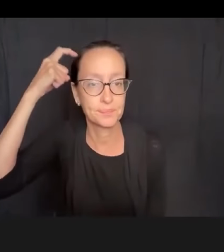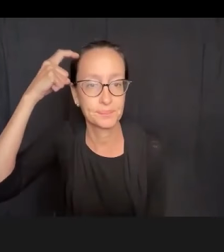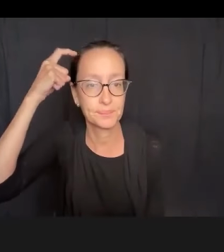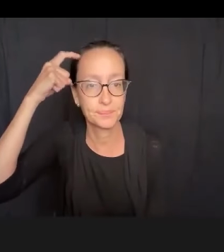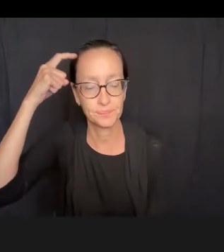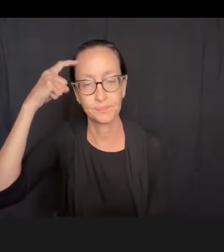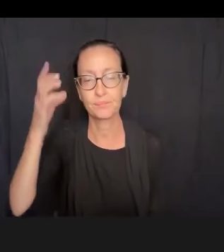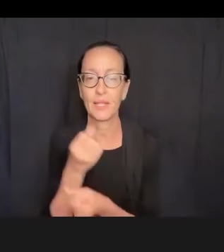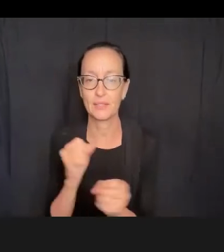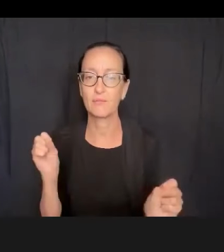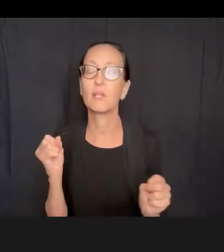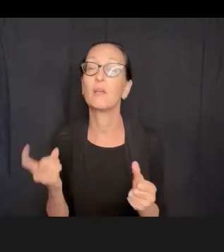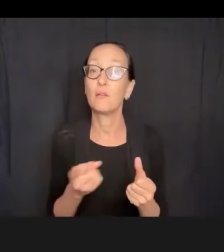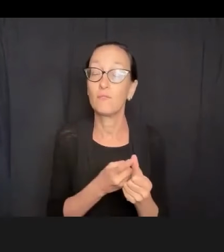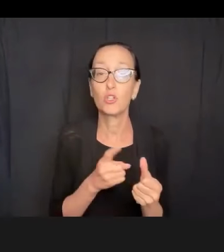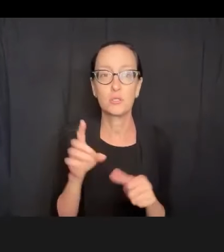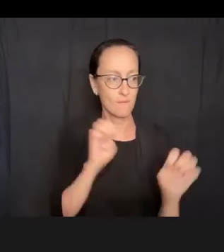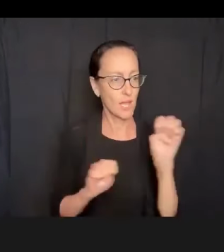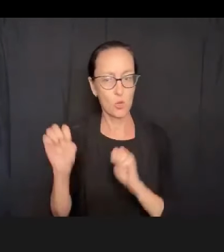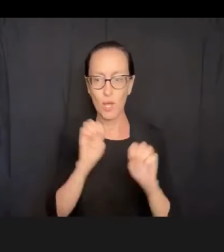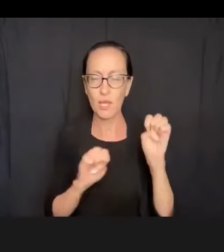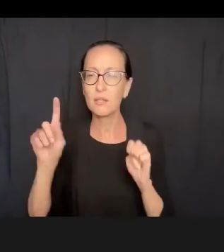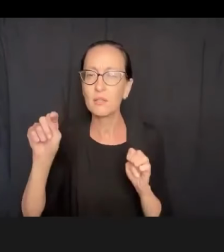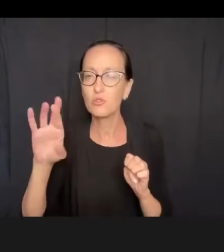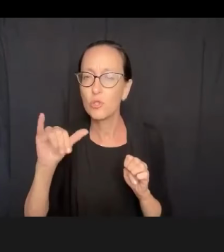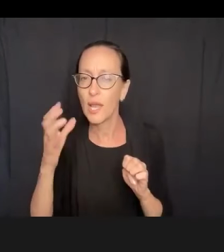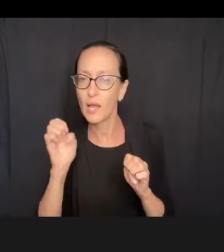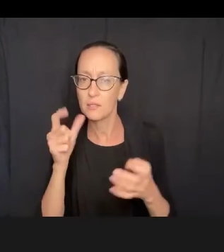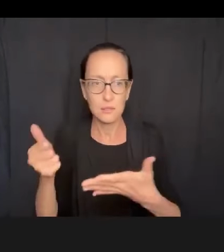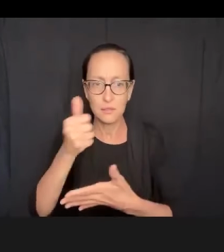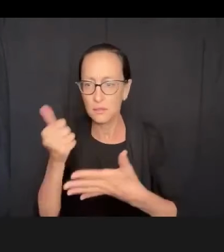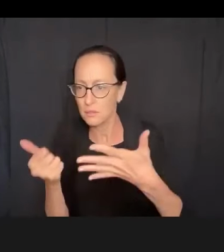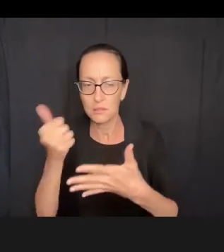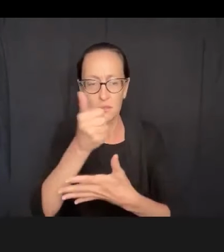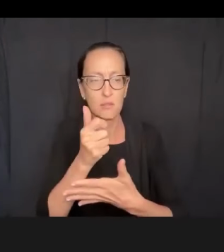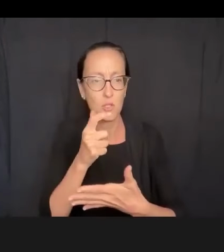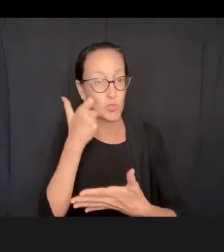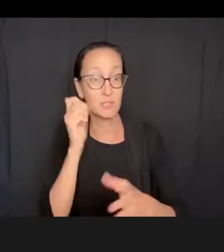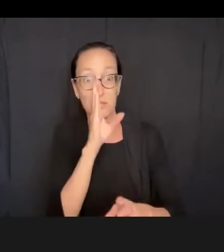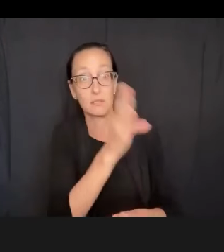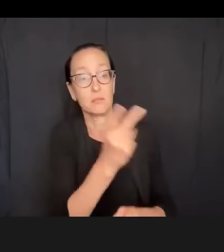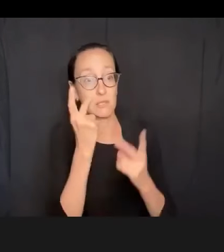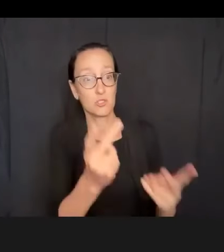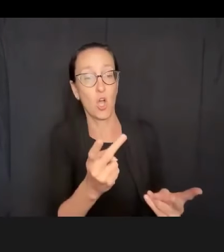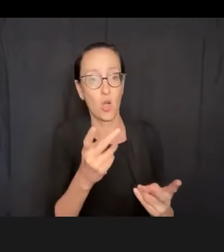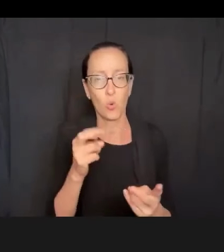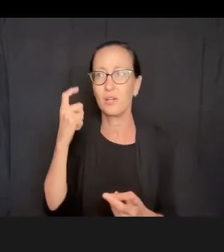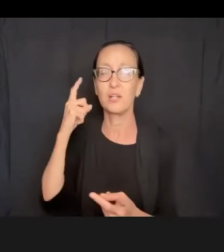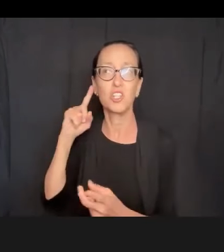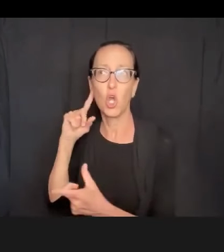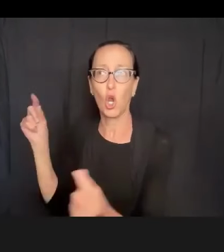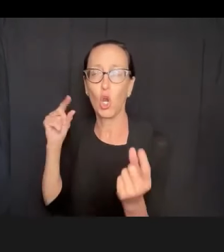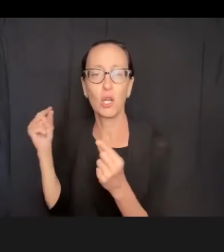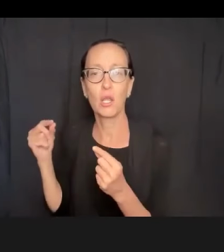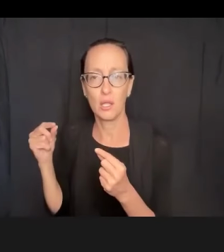want to do the triage. We want to evaluate who's more impacted, who directly experienced or witnessed versus who just heard about it.